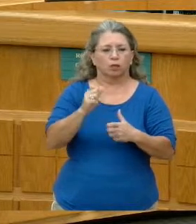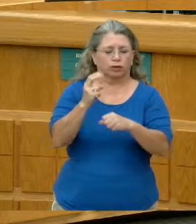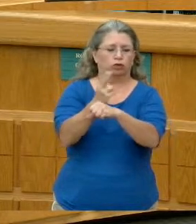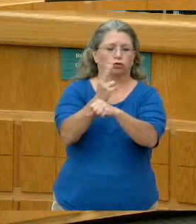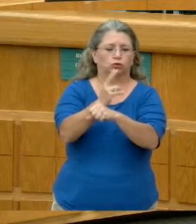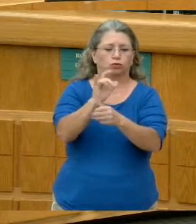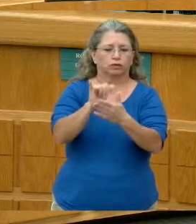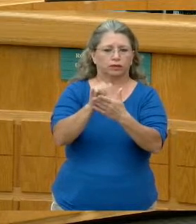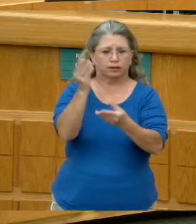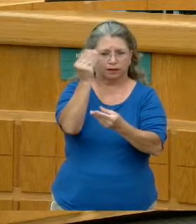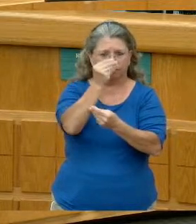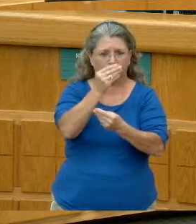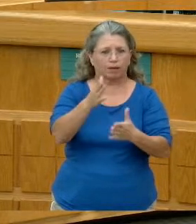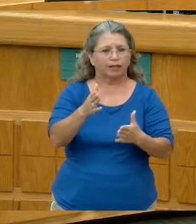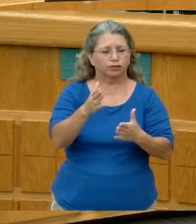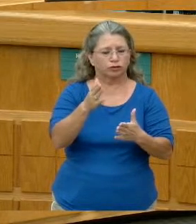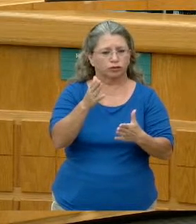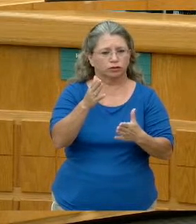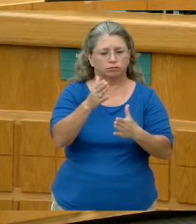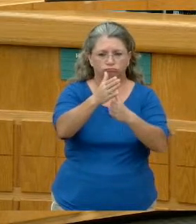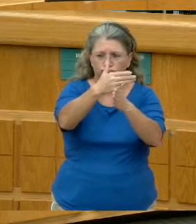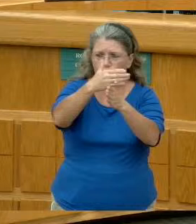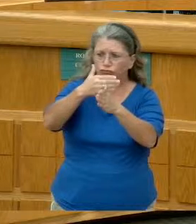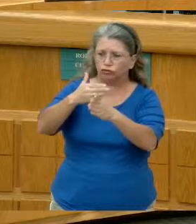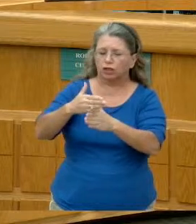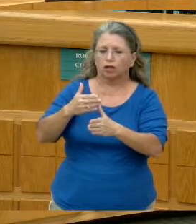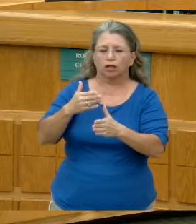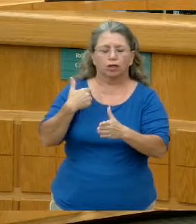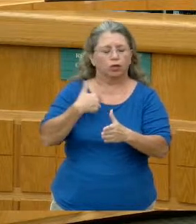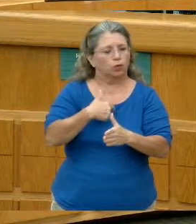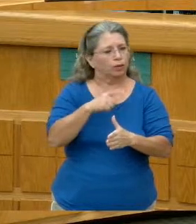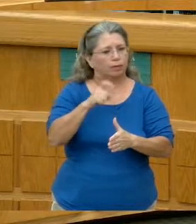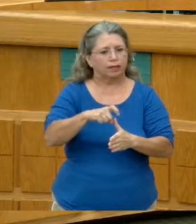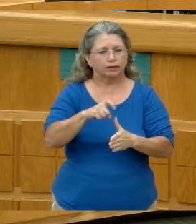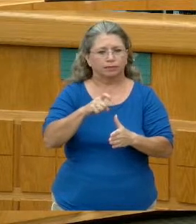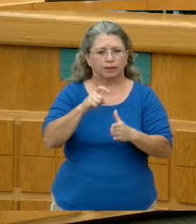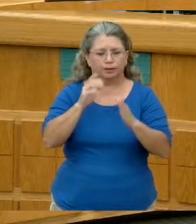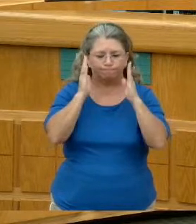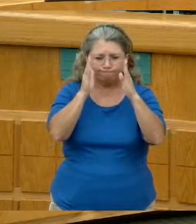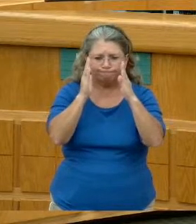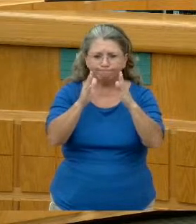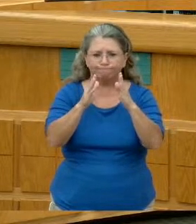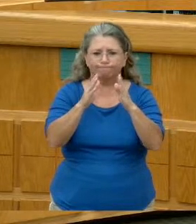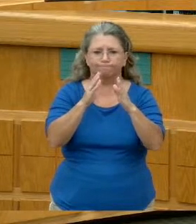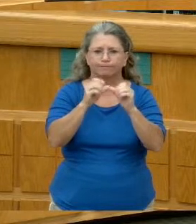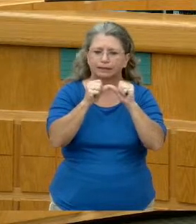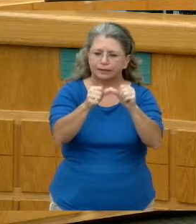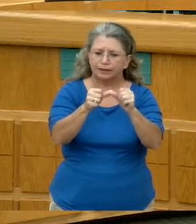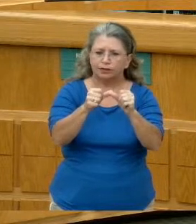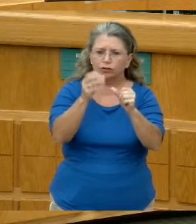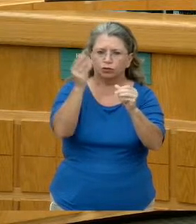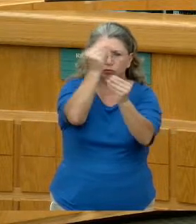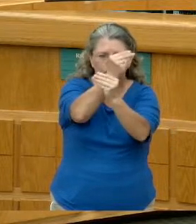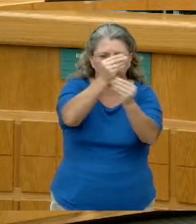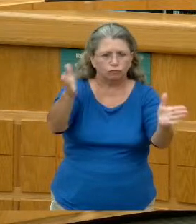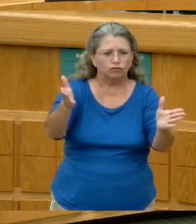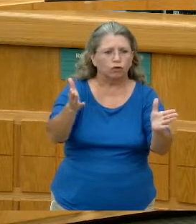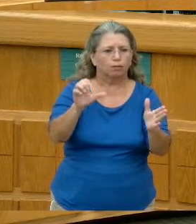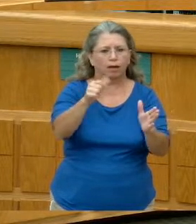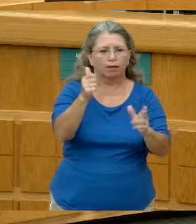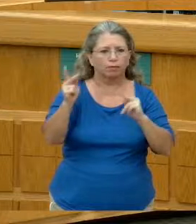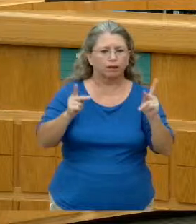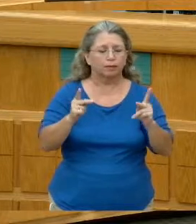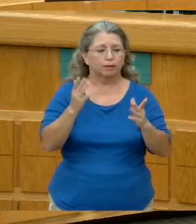information, and we just have to be vigilant and continue to share it with others and maybe help those that don't know any better